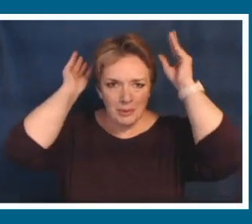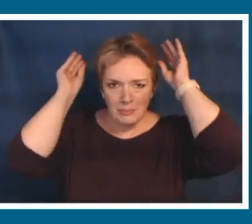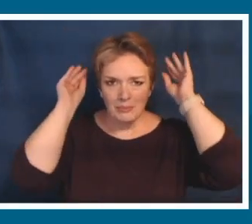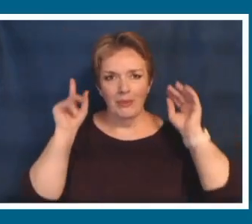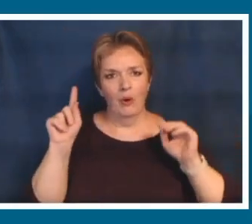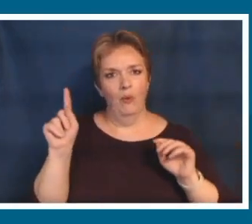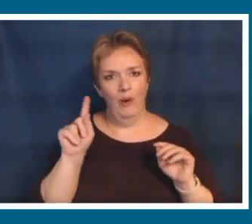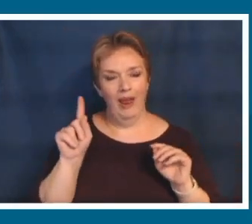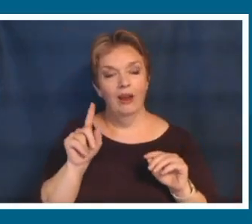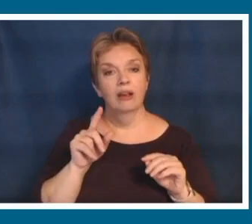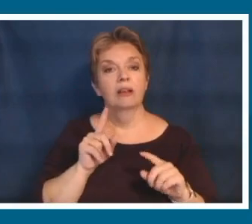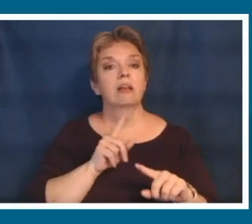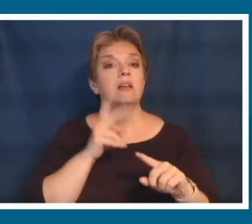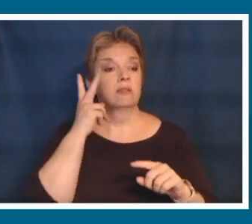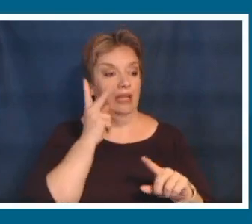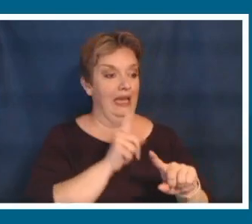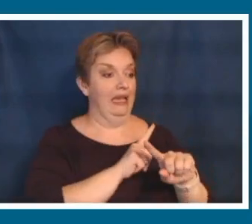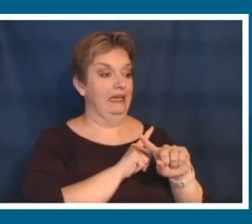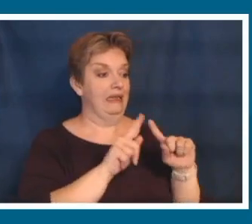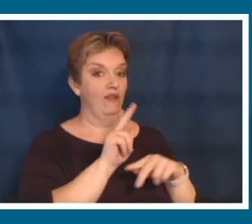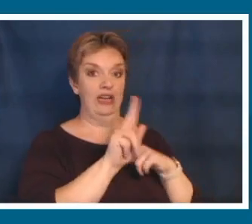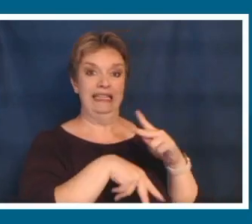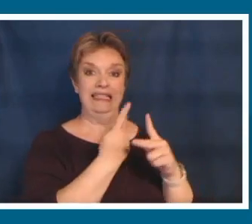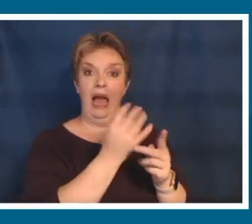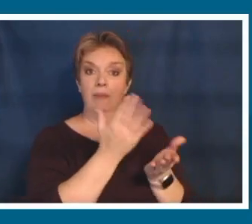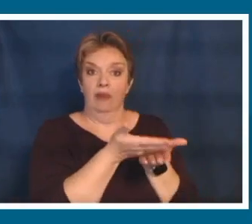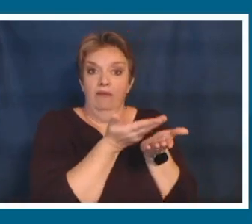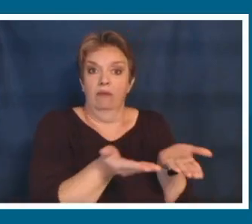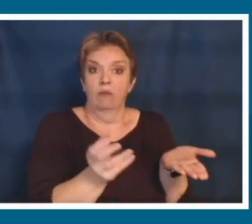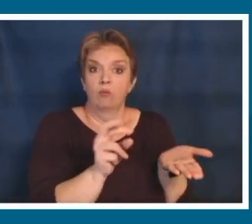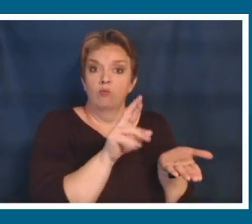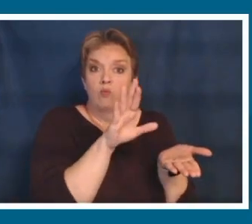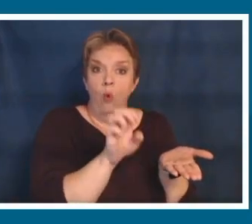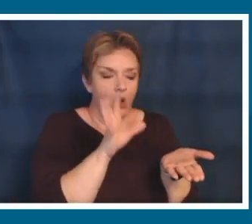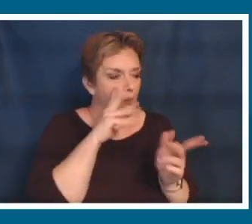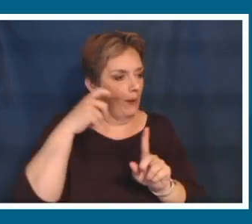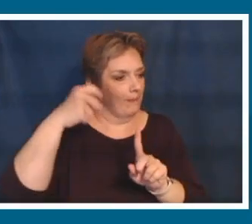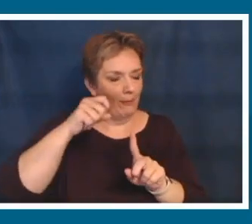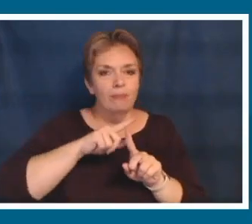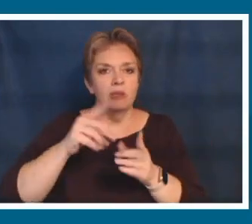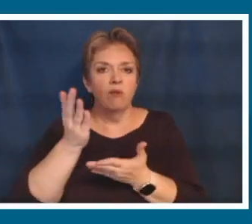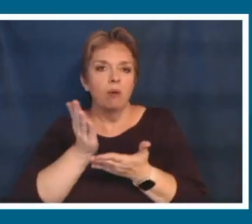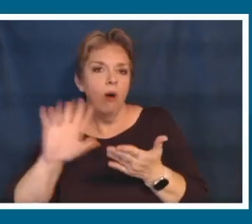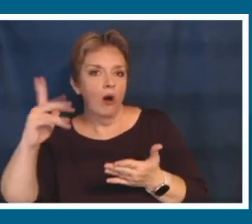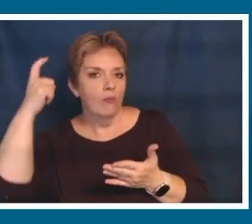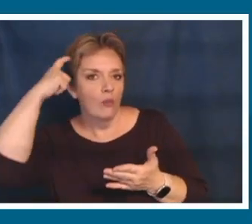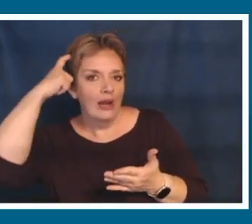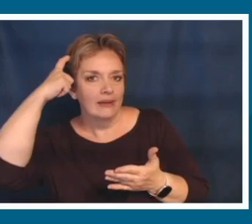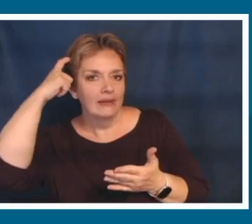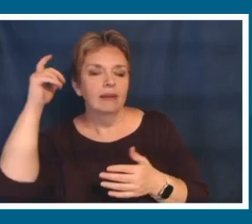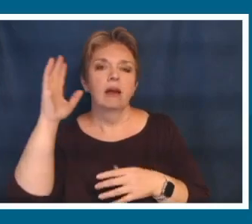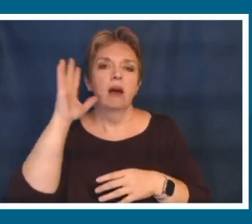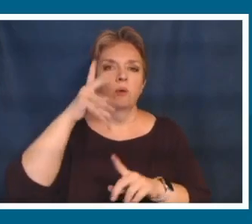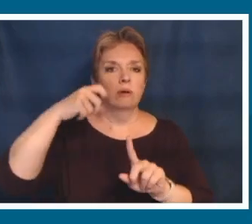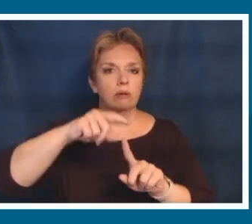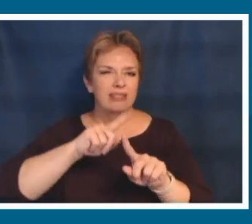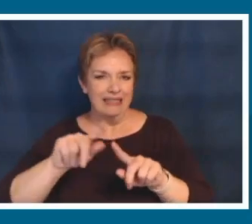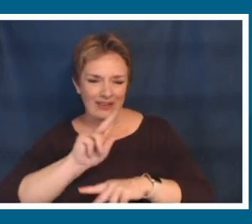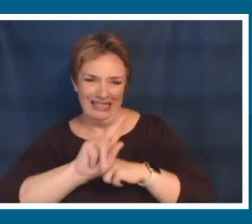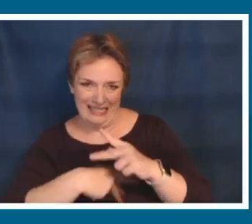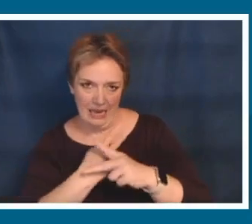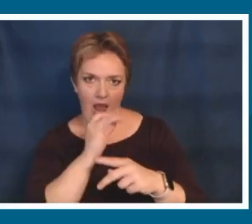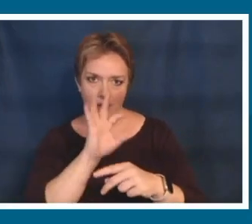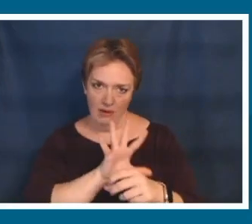up parts of a brain. Different forms of participation and inviting students to